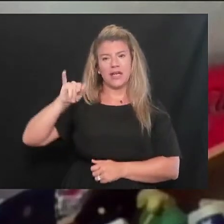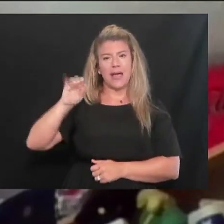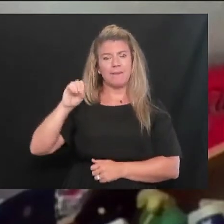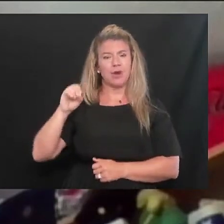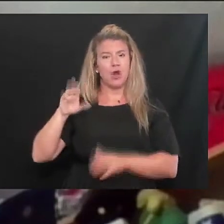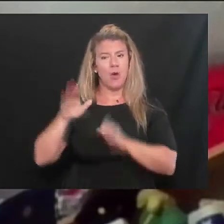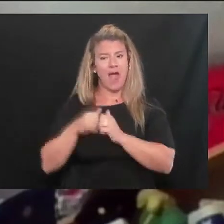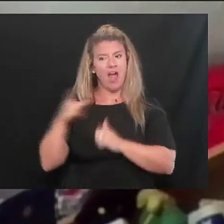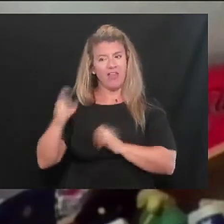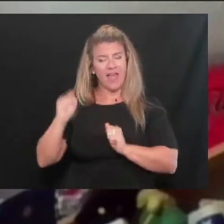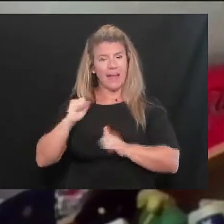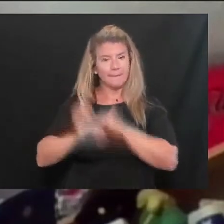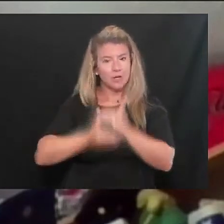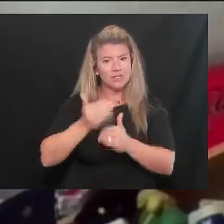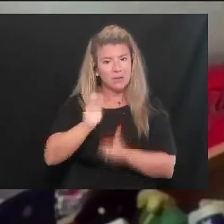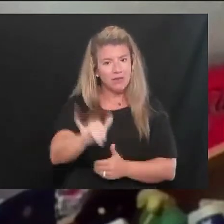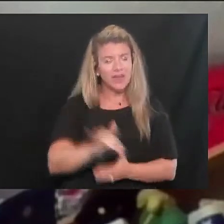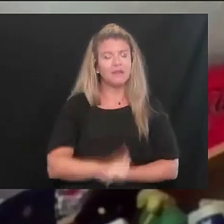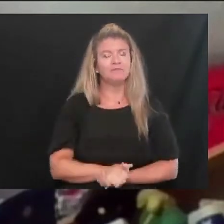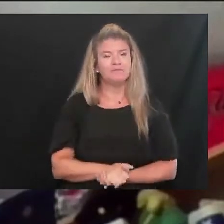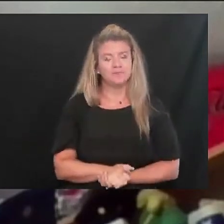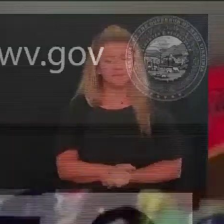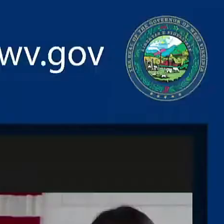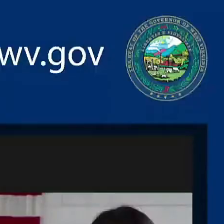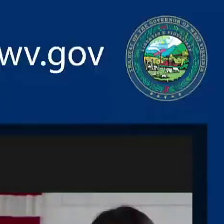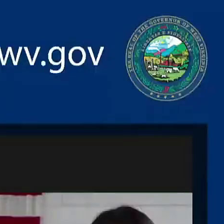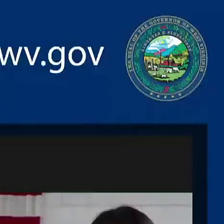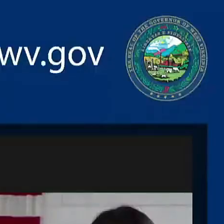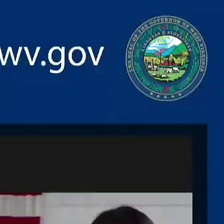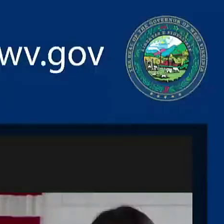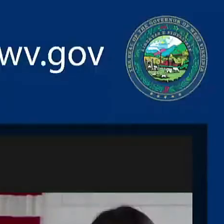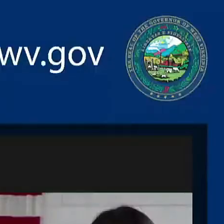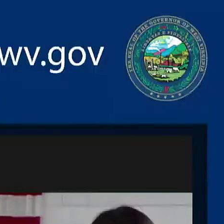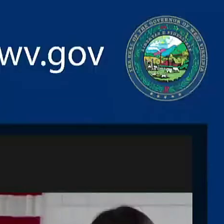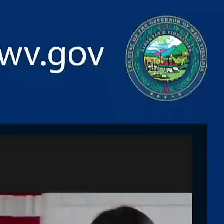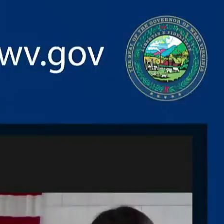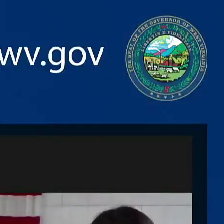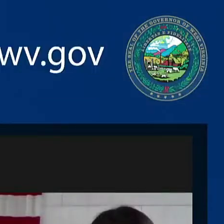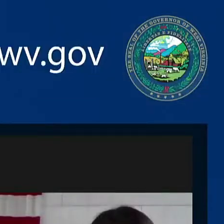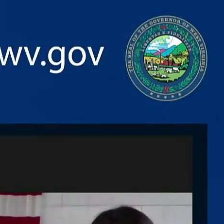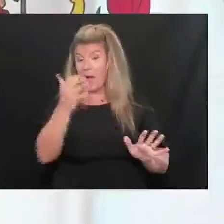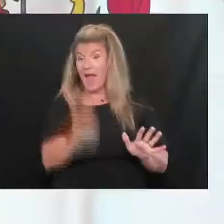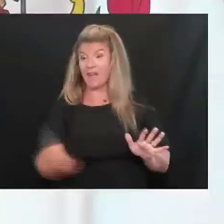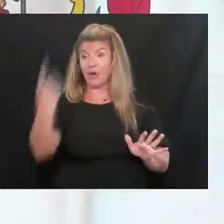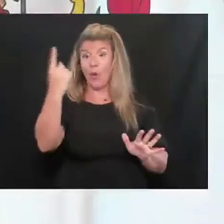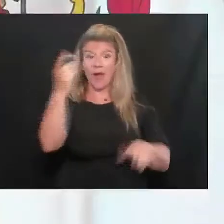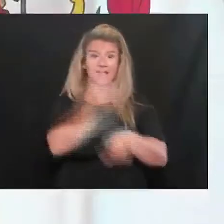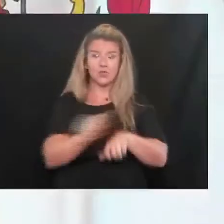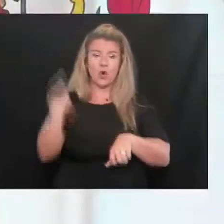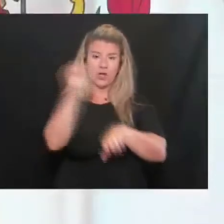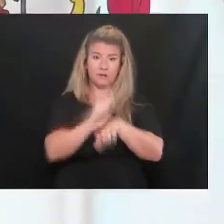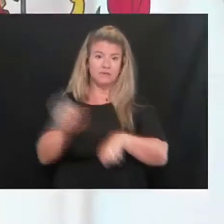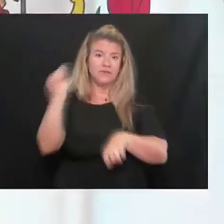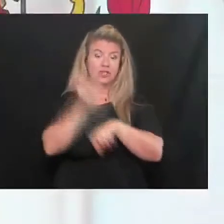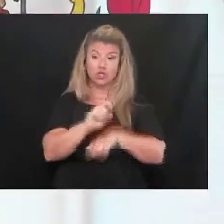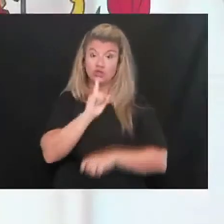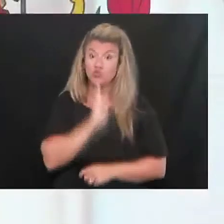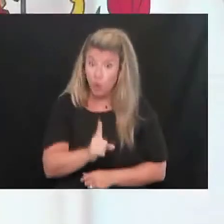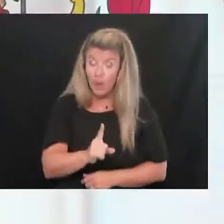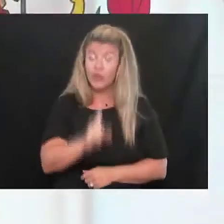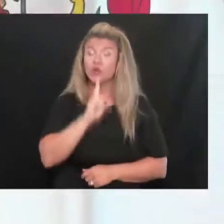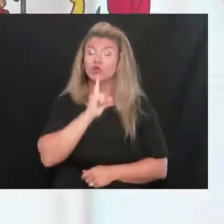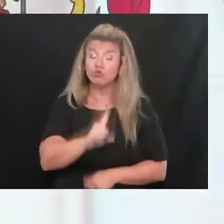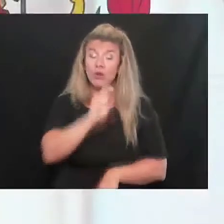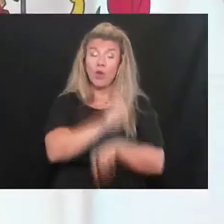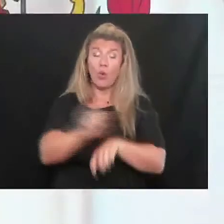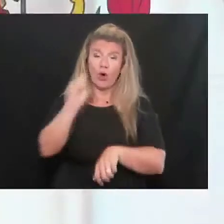Thanks. Well, David, let me just say this. Everybody is working it and truly working it as